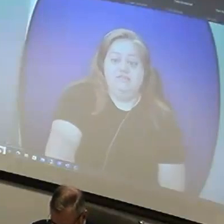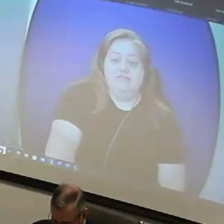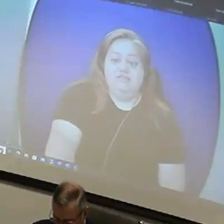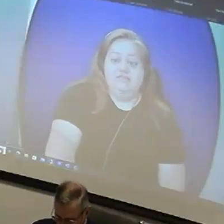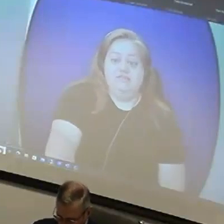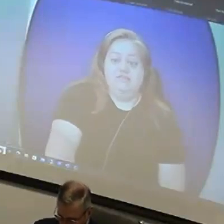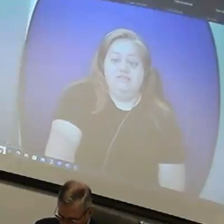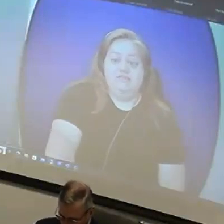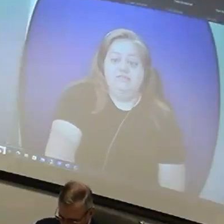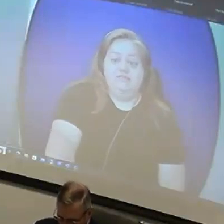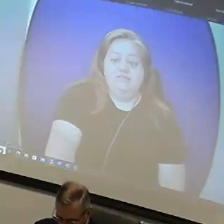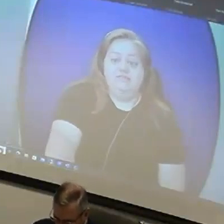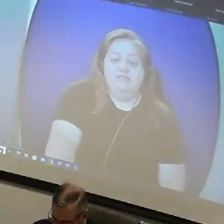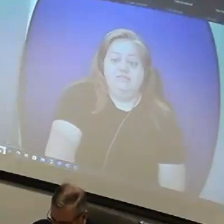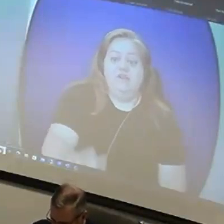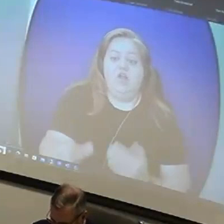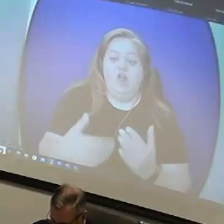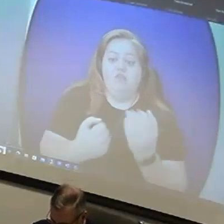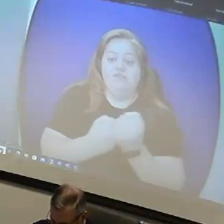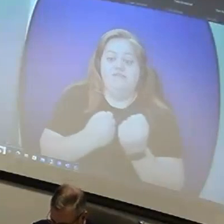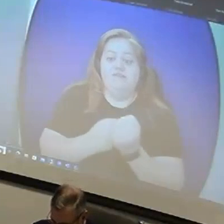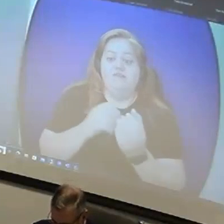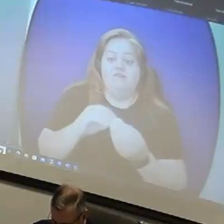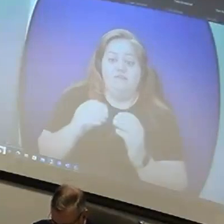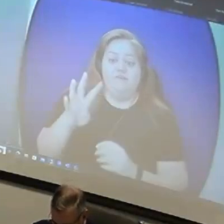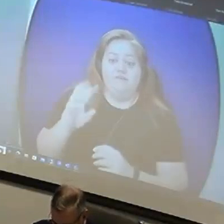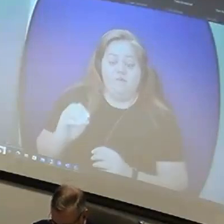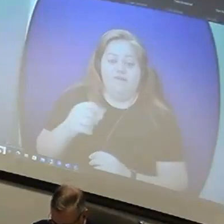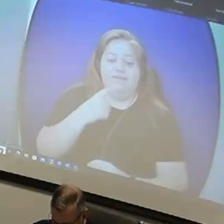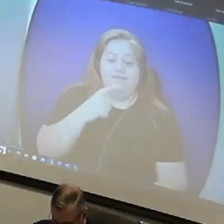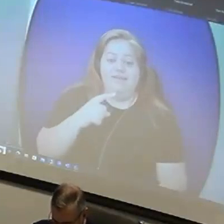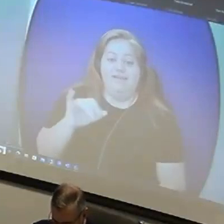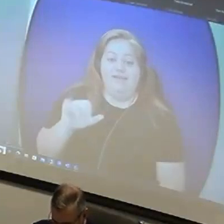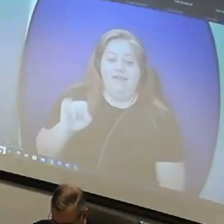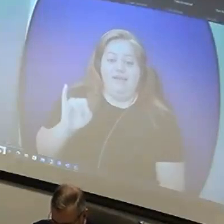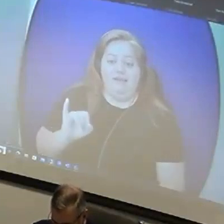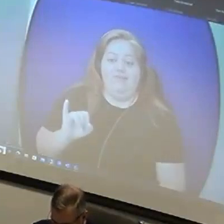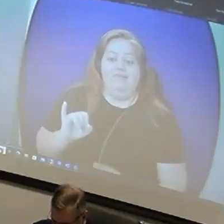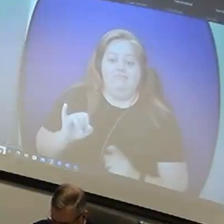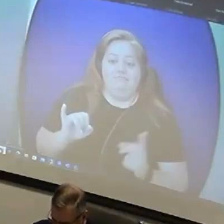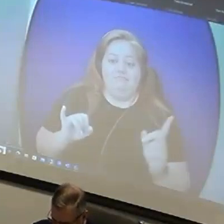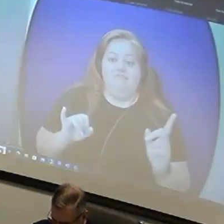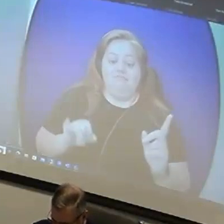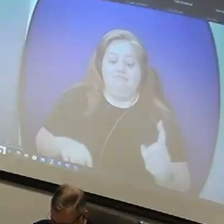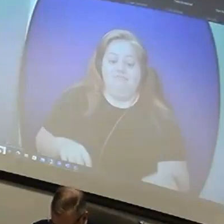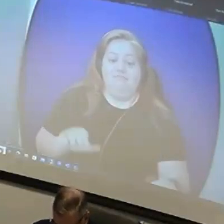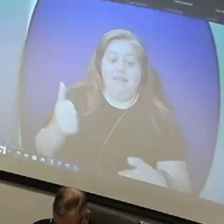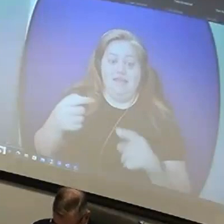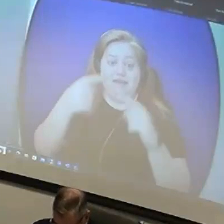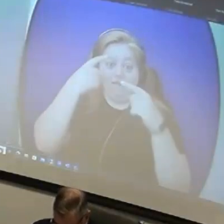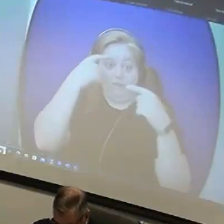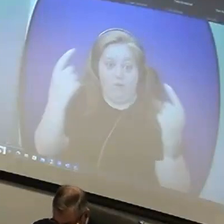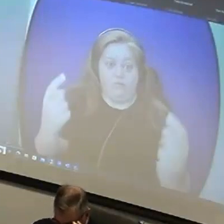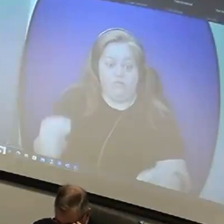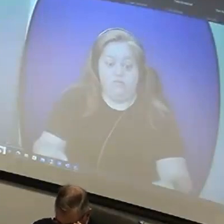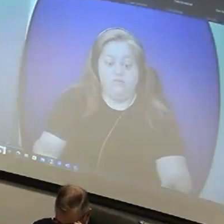All those in favor of resolution number 40, please indicate by saying aye. Aye. Are there any opposed?